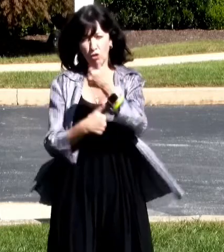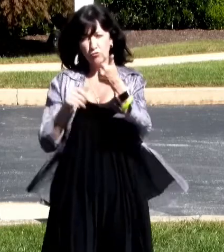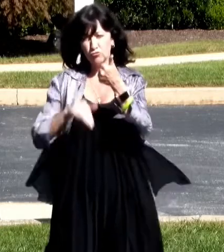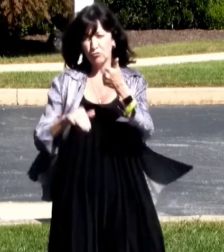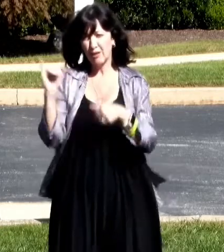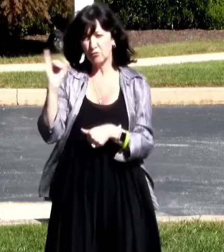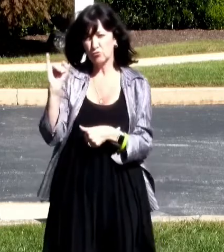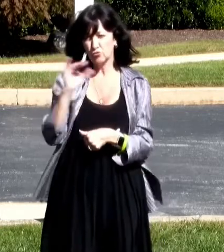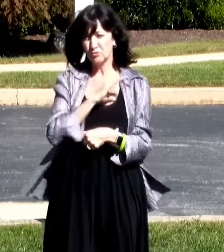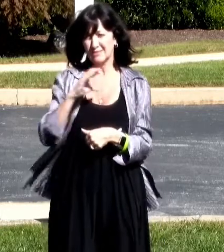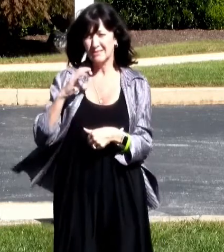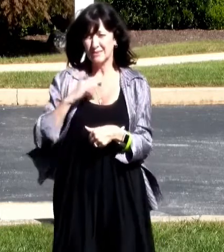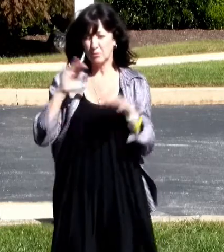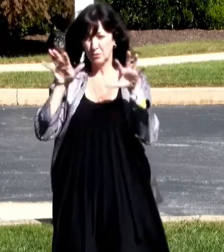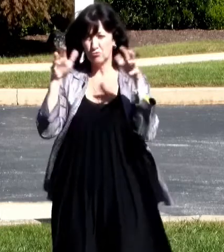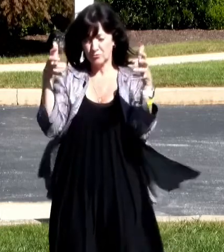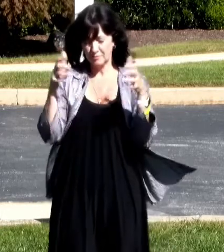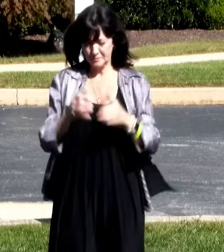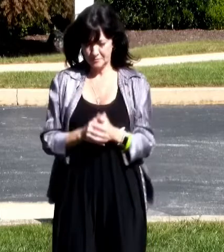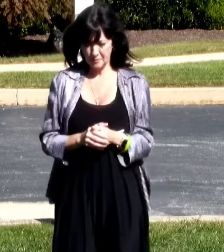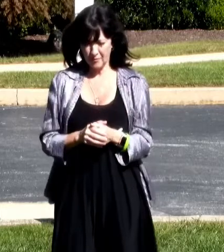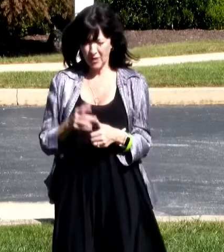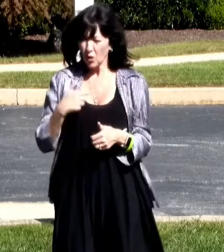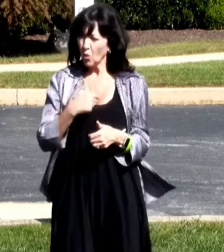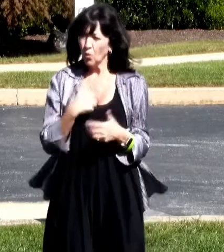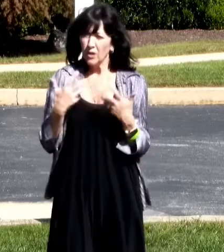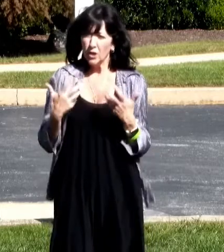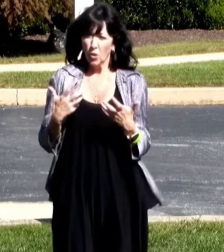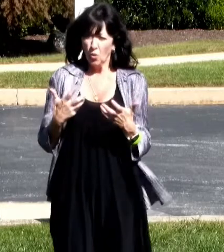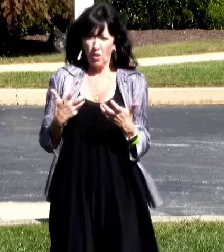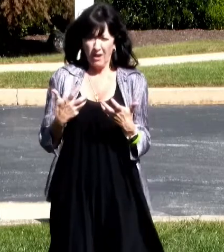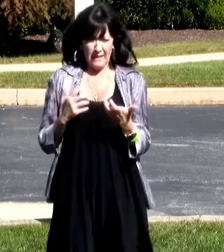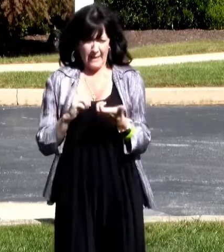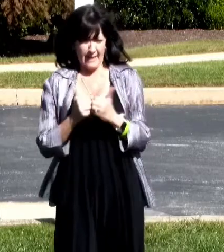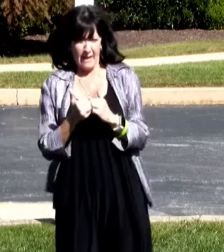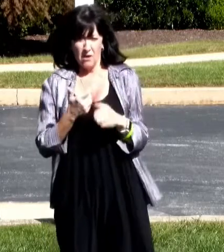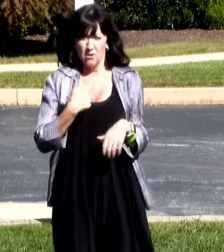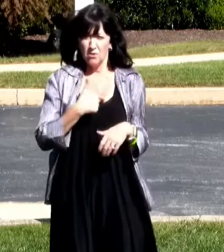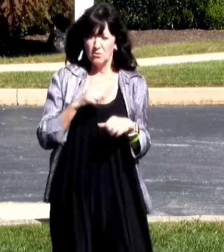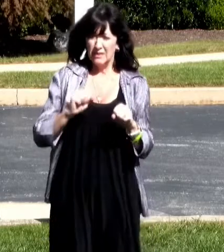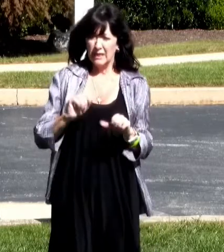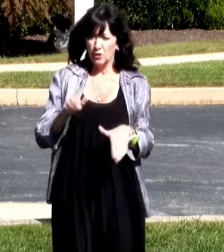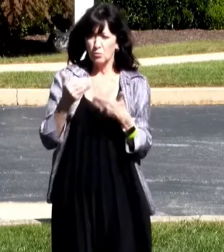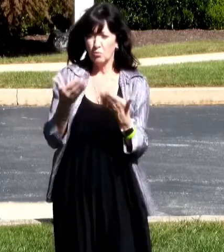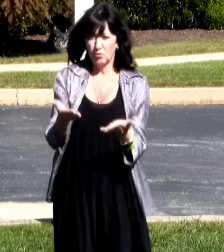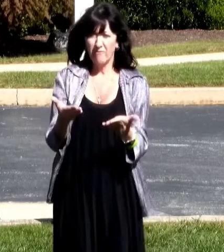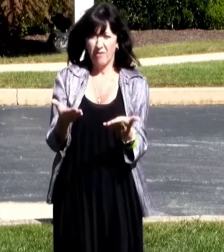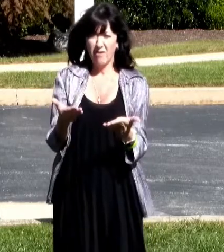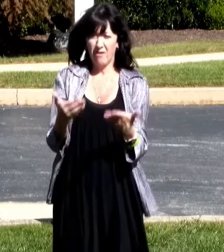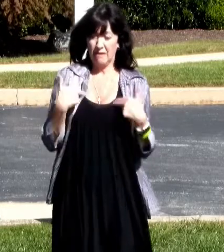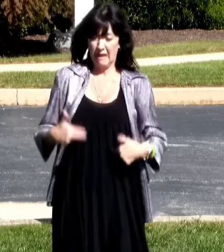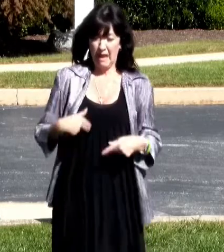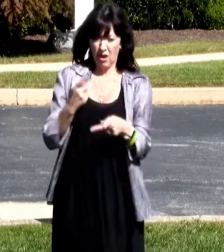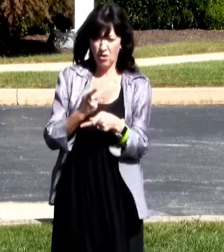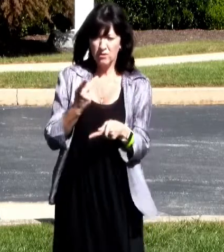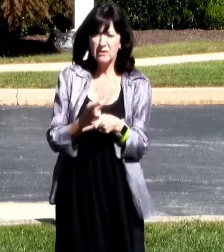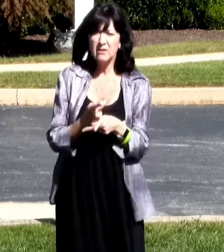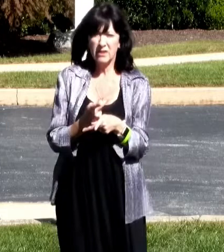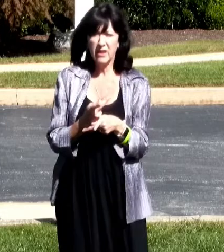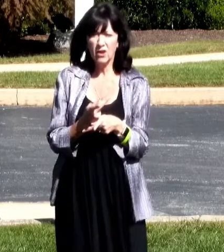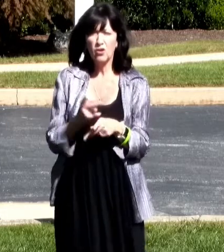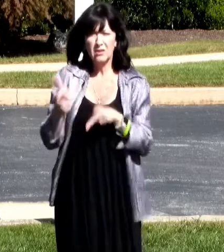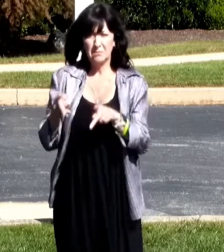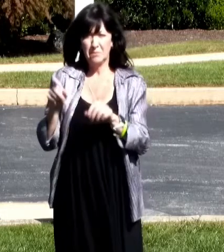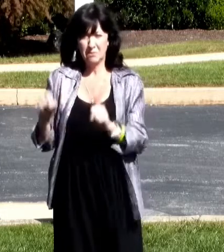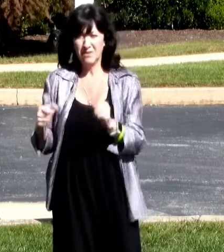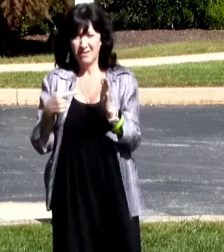aimed at increasing access to high-quality, affordable health care. We knew that primary care doctors were leaving the